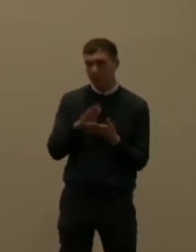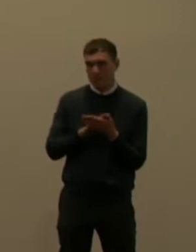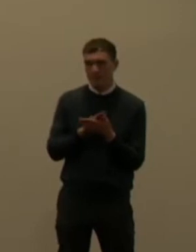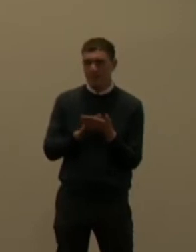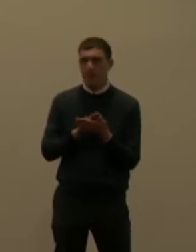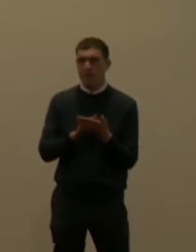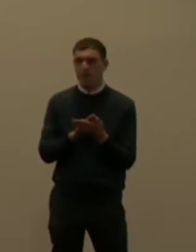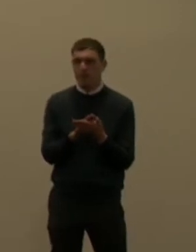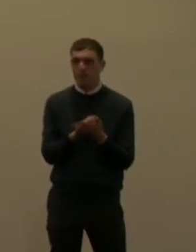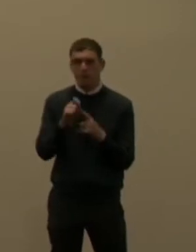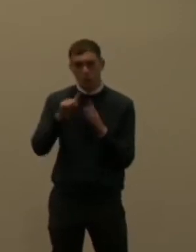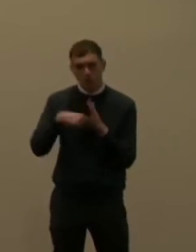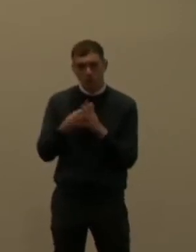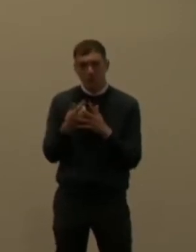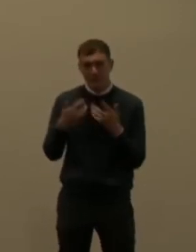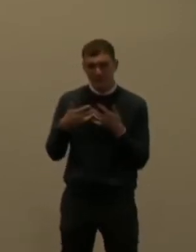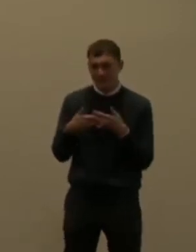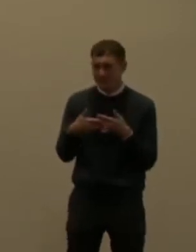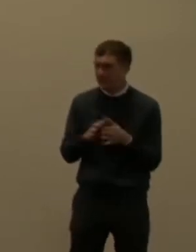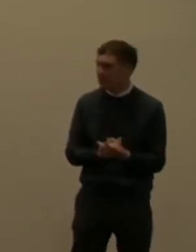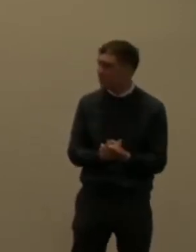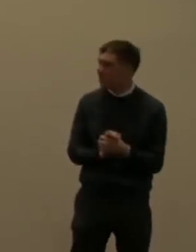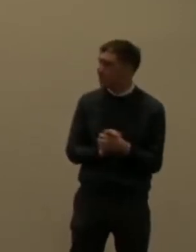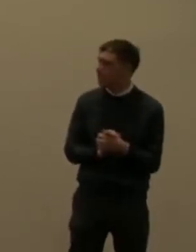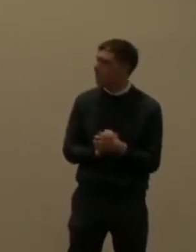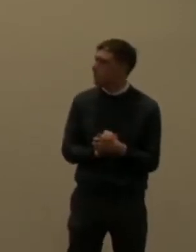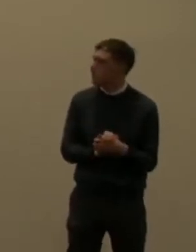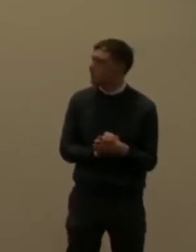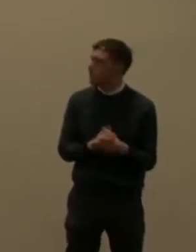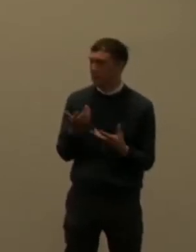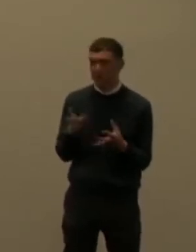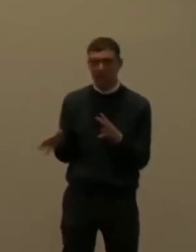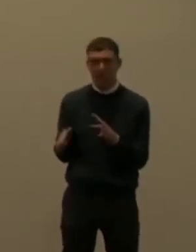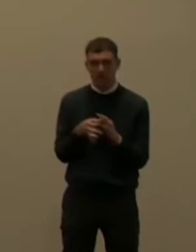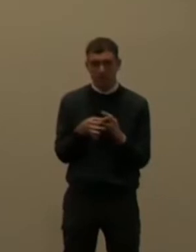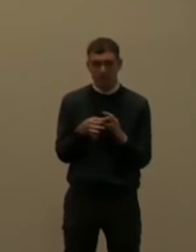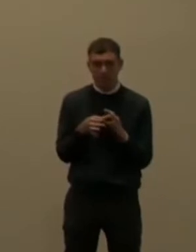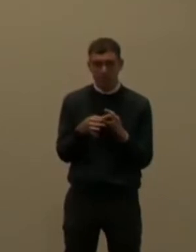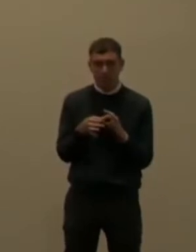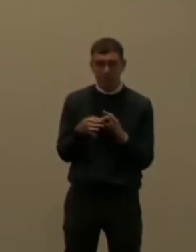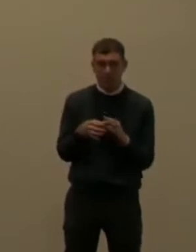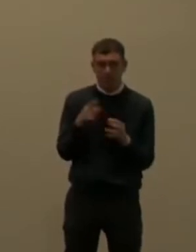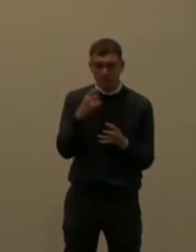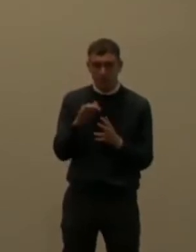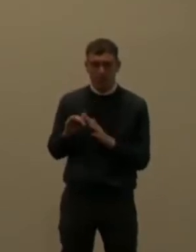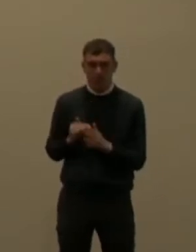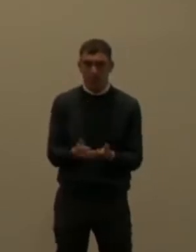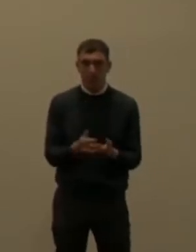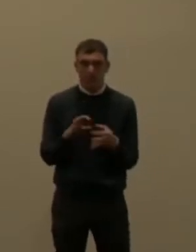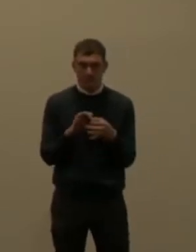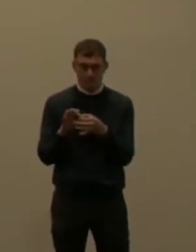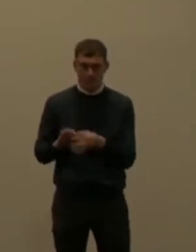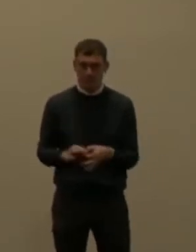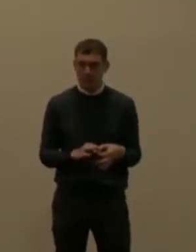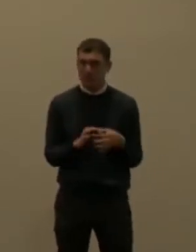in the project settings, and you can go to service connection, and from here you can create a new service connection. And the service